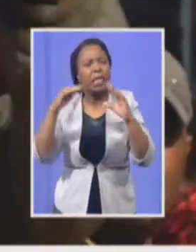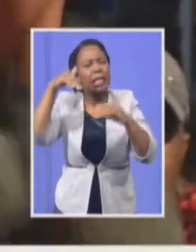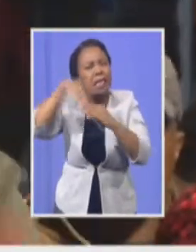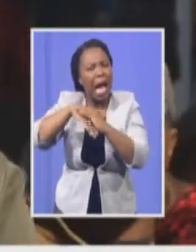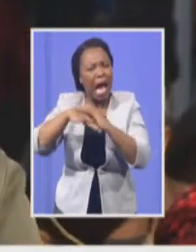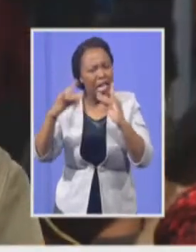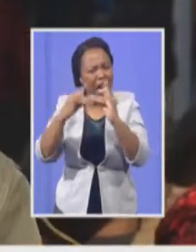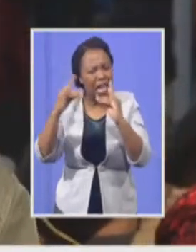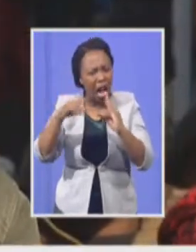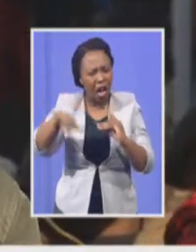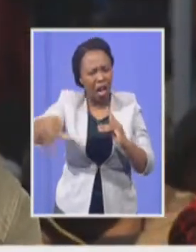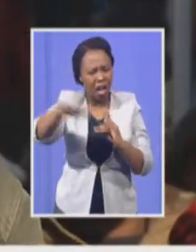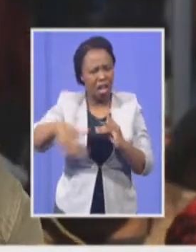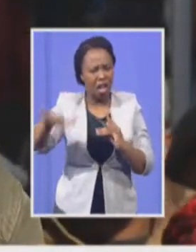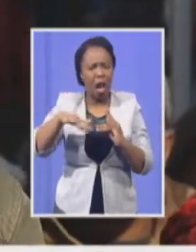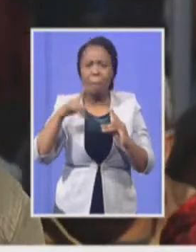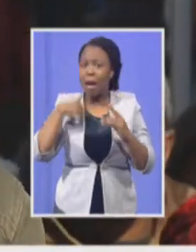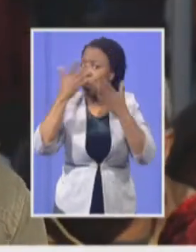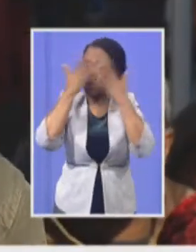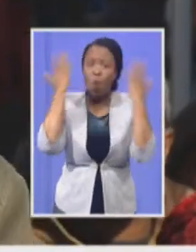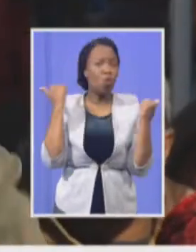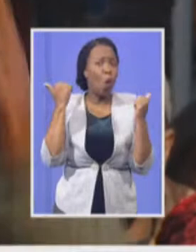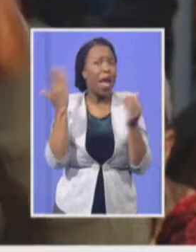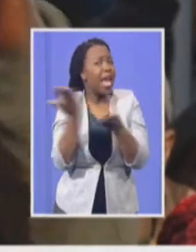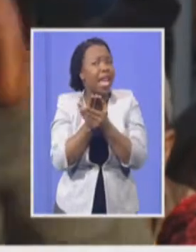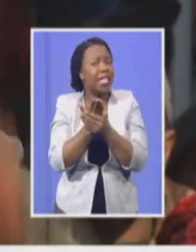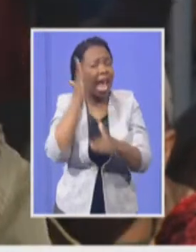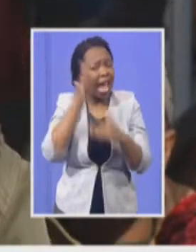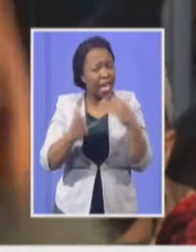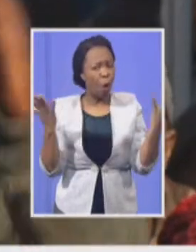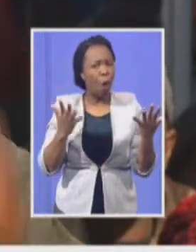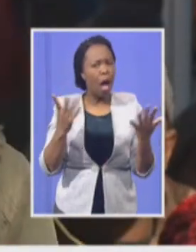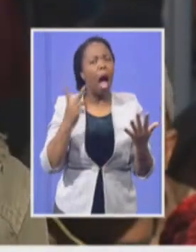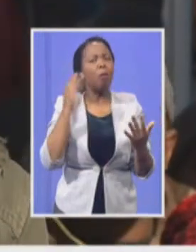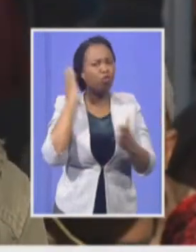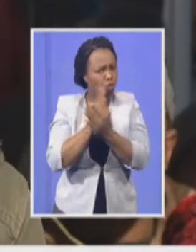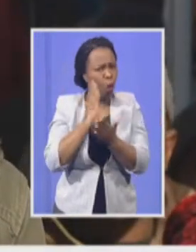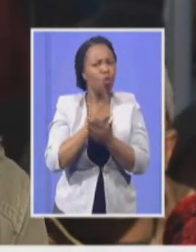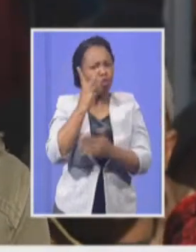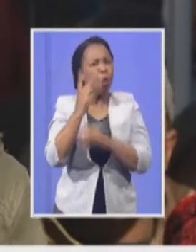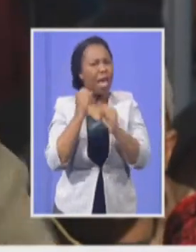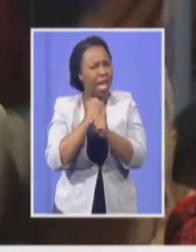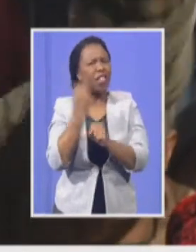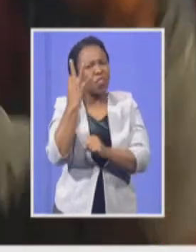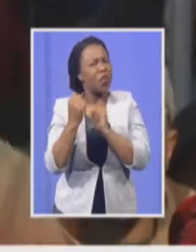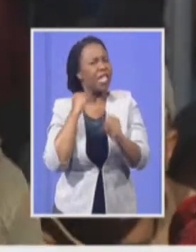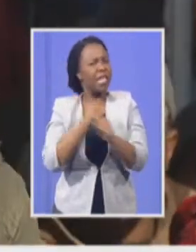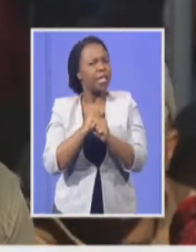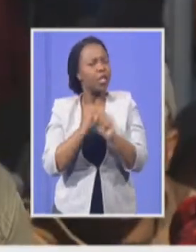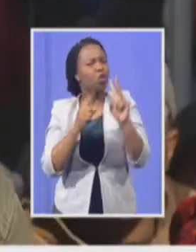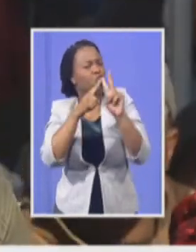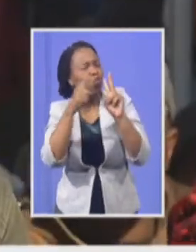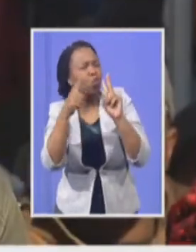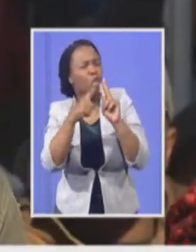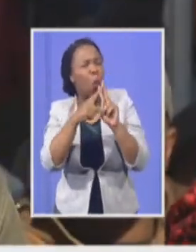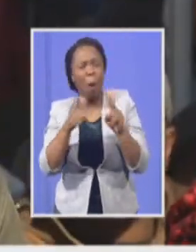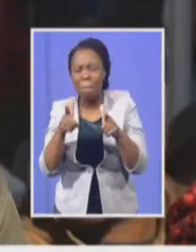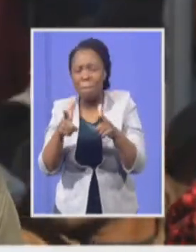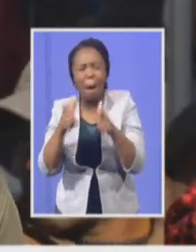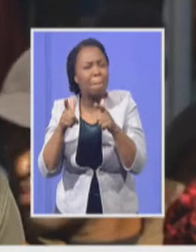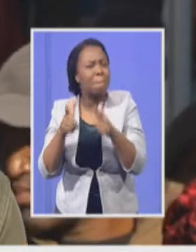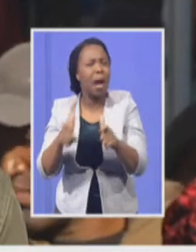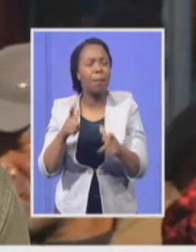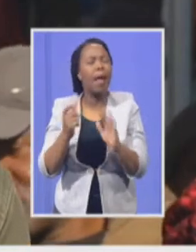ba o case ya teng ha re tsebo re felletse kae I'm sure it's 2 years or 3 years ya no ha re tsebo re ho etsahalang